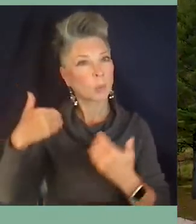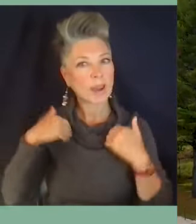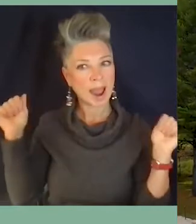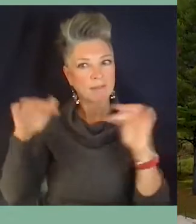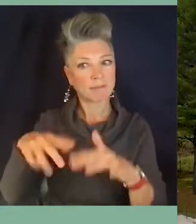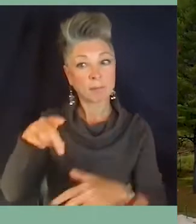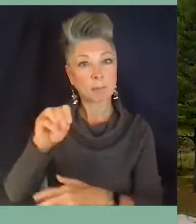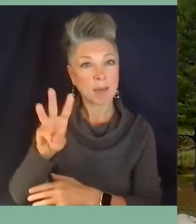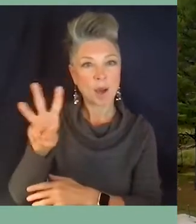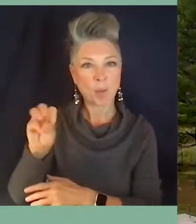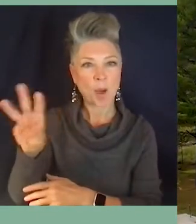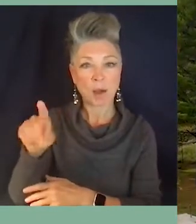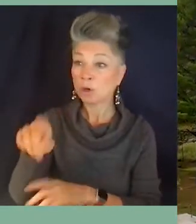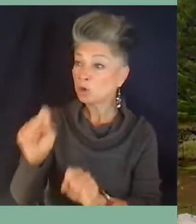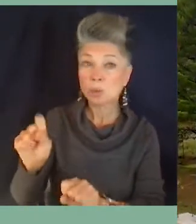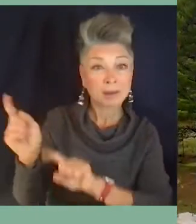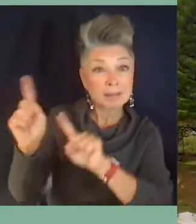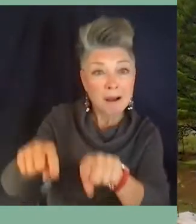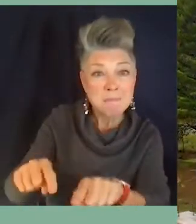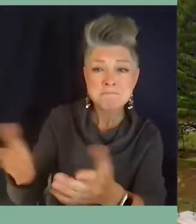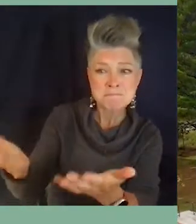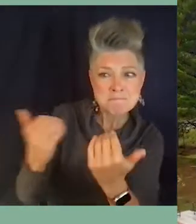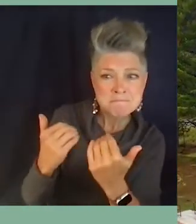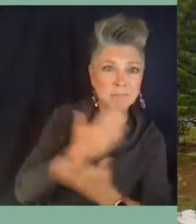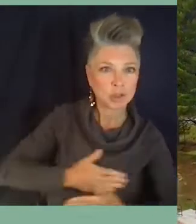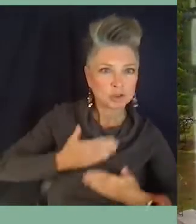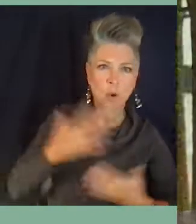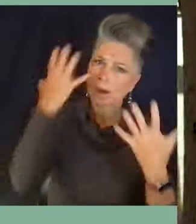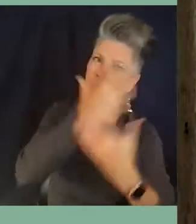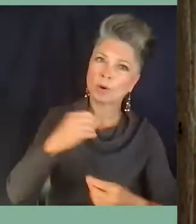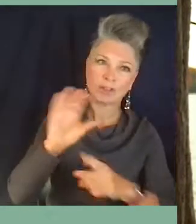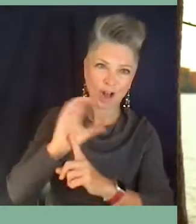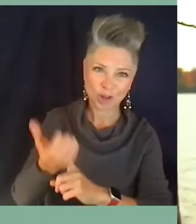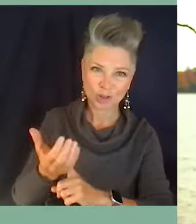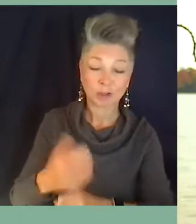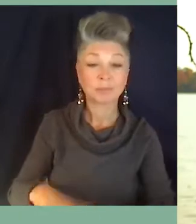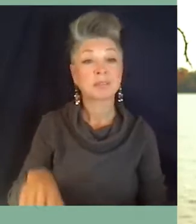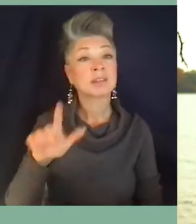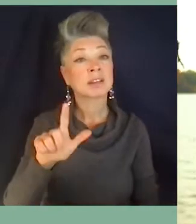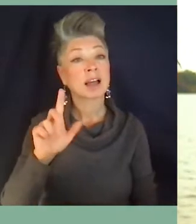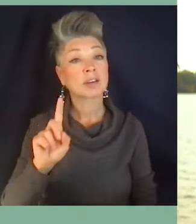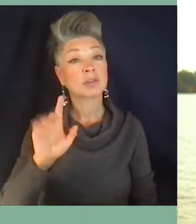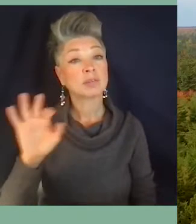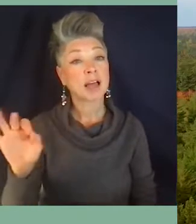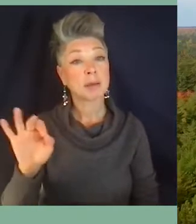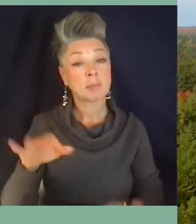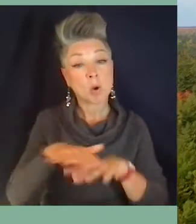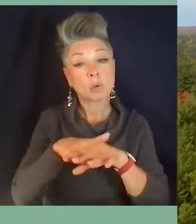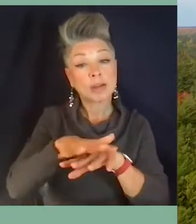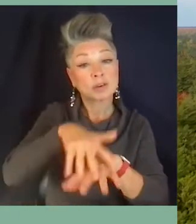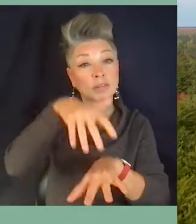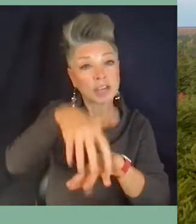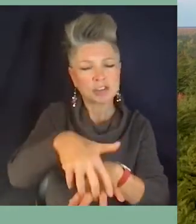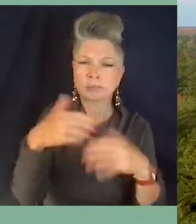have an opportunity to come and enjoy our beautiful culture. The Lac du Flambeau Reservation offers an abundance